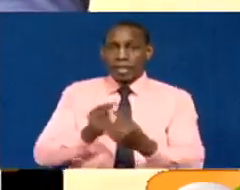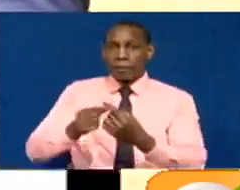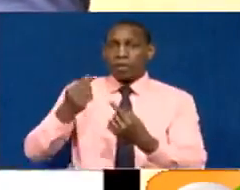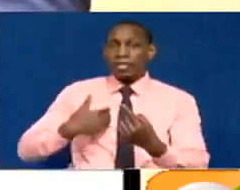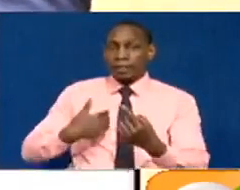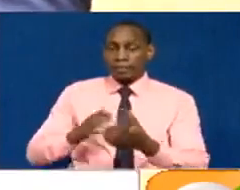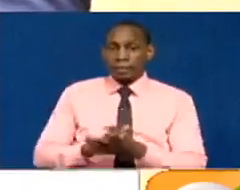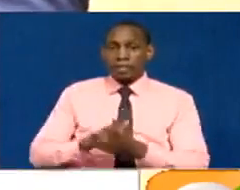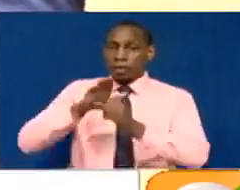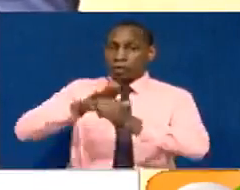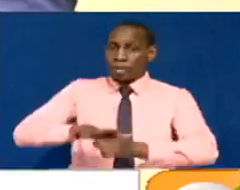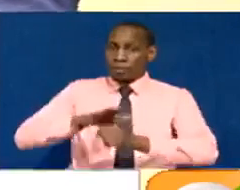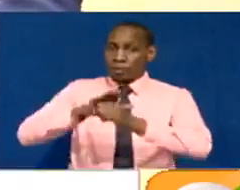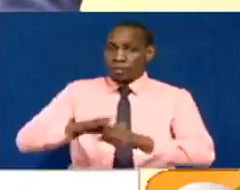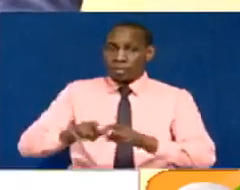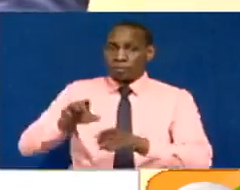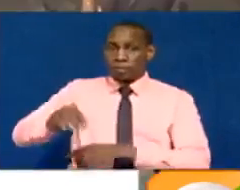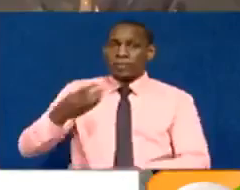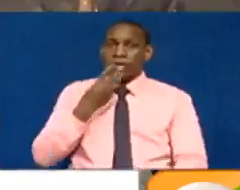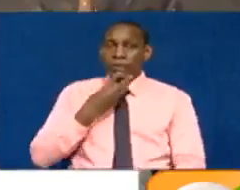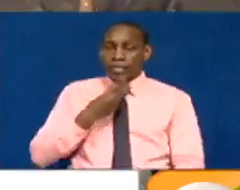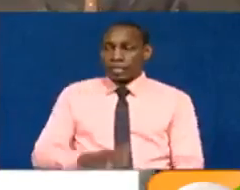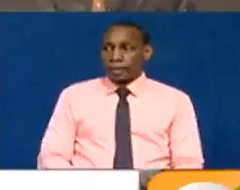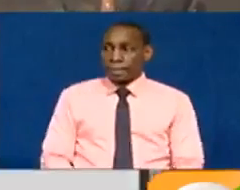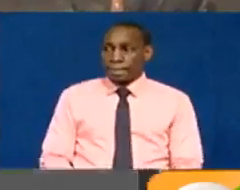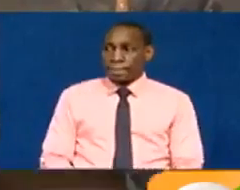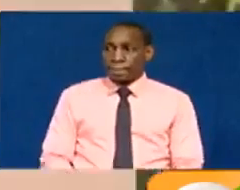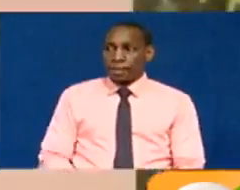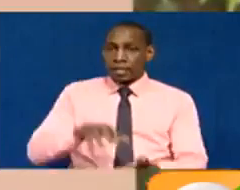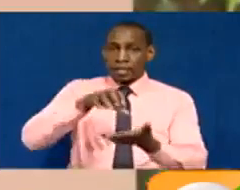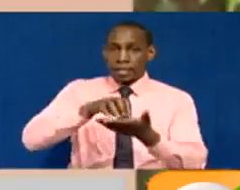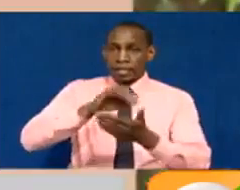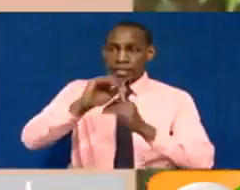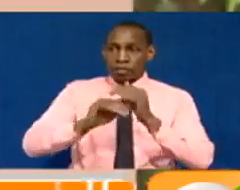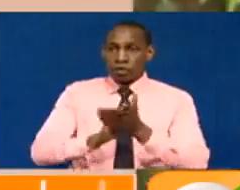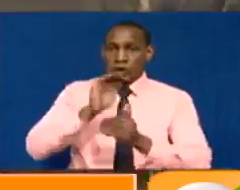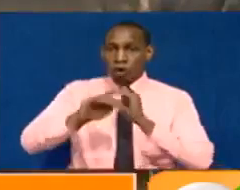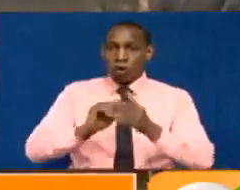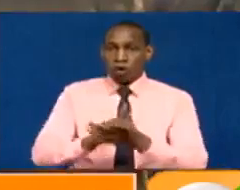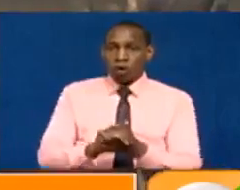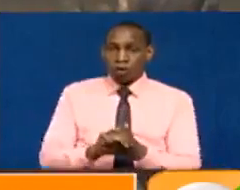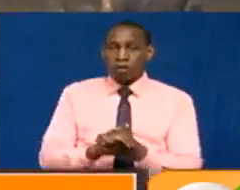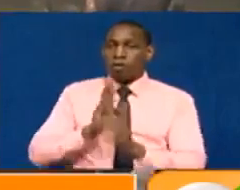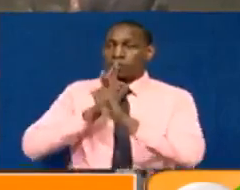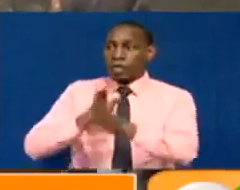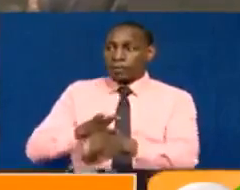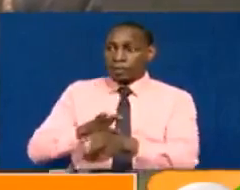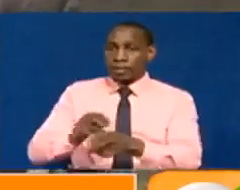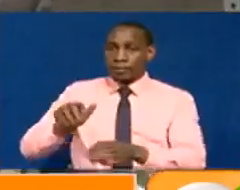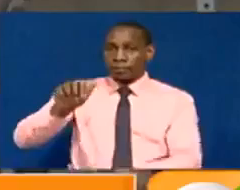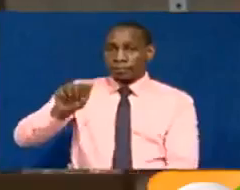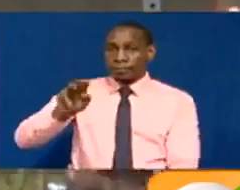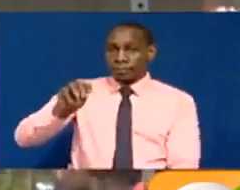risasi, tortured, na tulimpata Wednesday sasa. Hii kesi na kesi zingine zote tuna report kwa